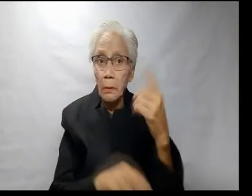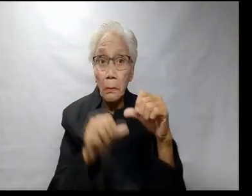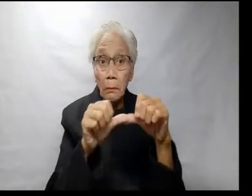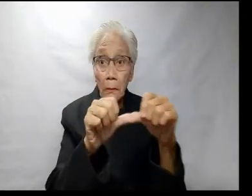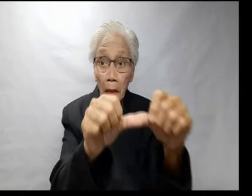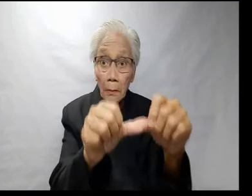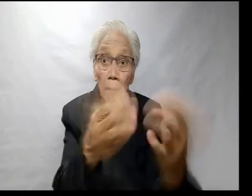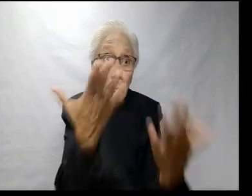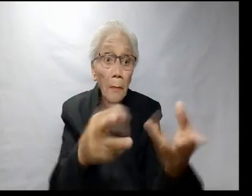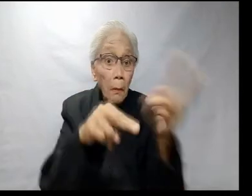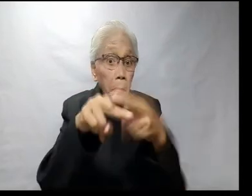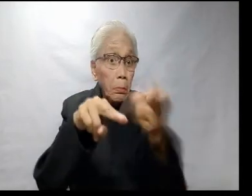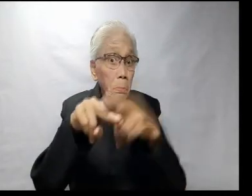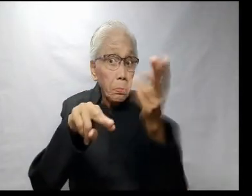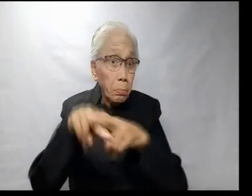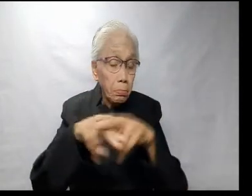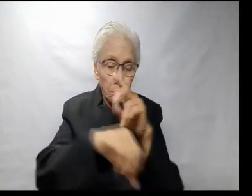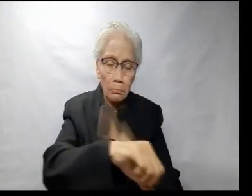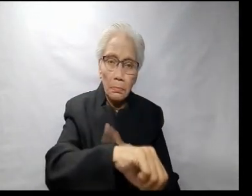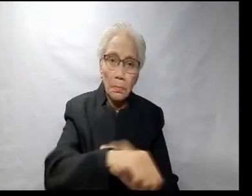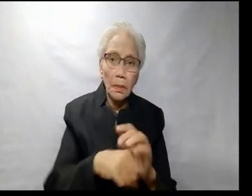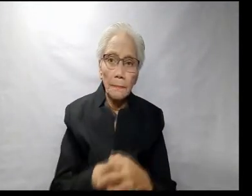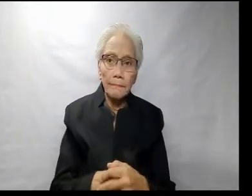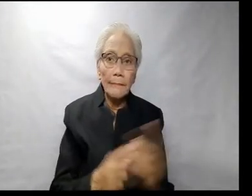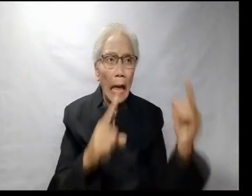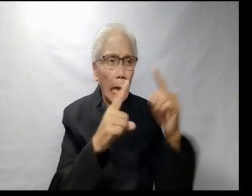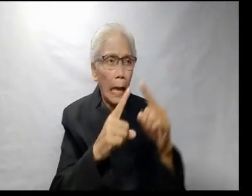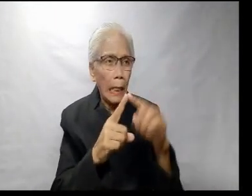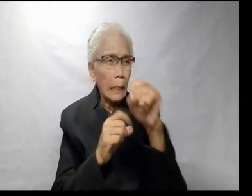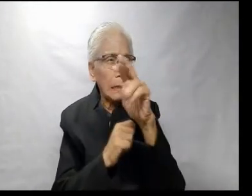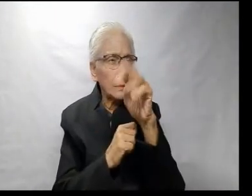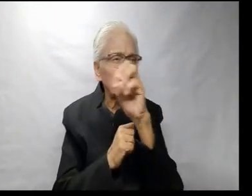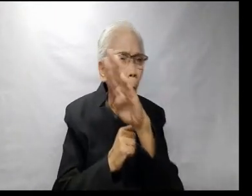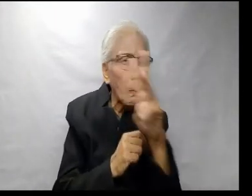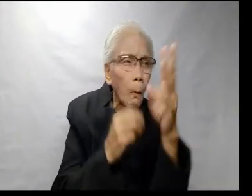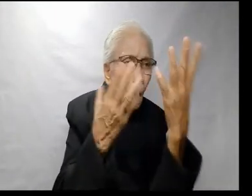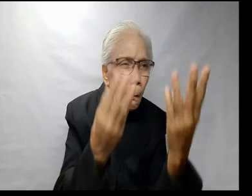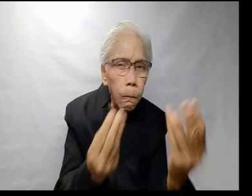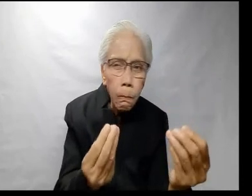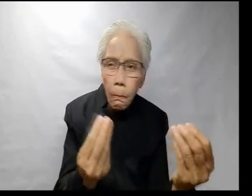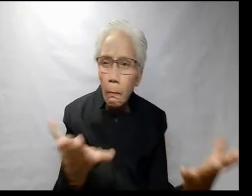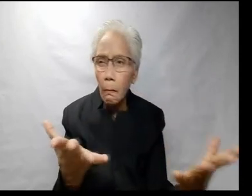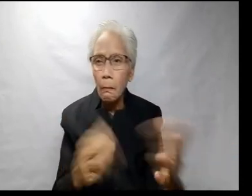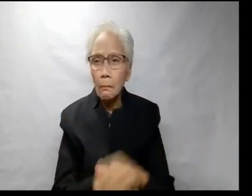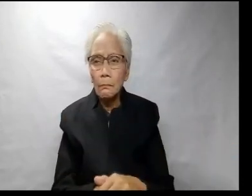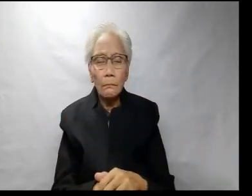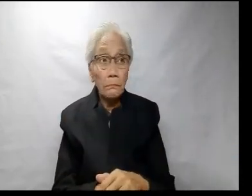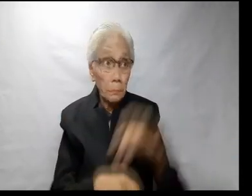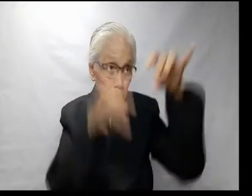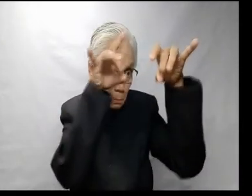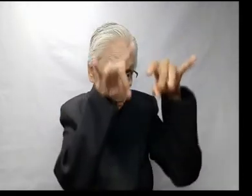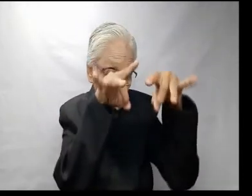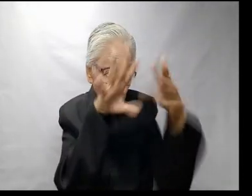maybe they go on forever. Maybe they multiply with time until a snowball becomes